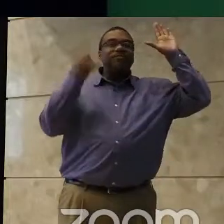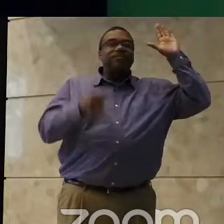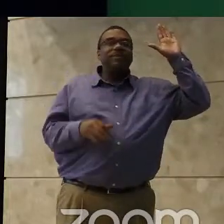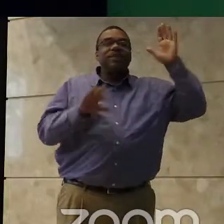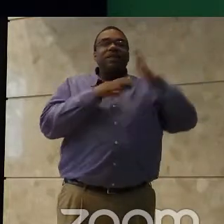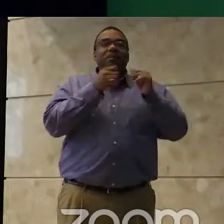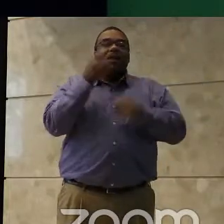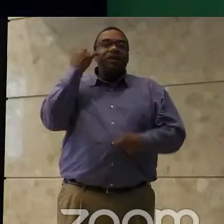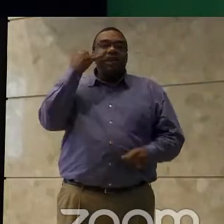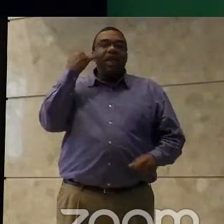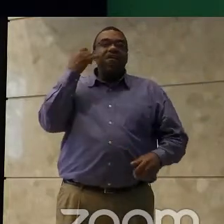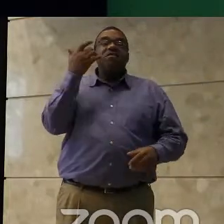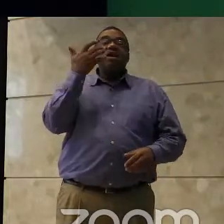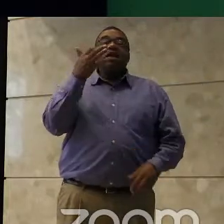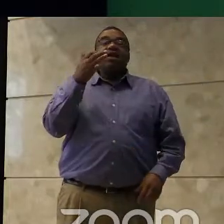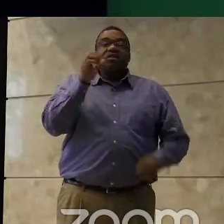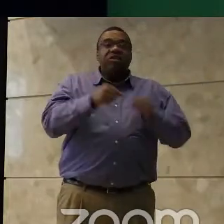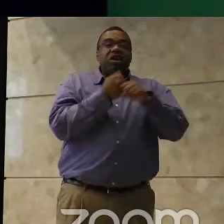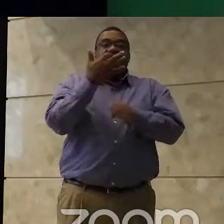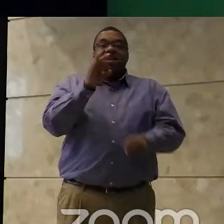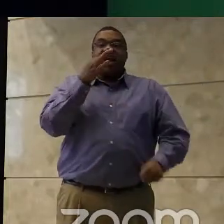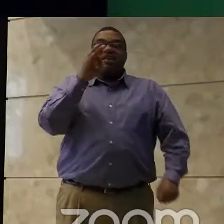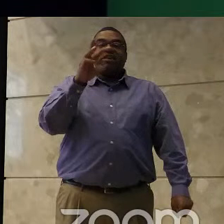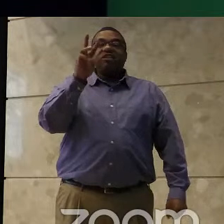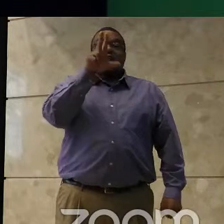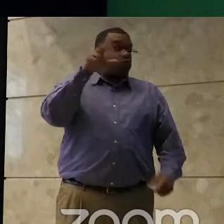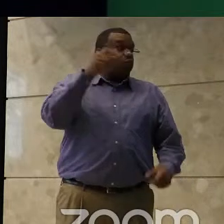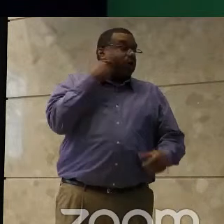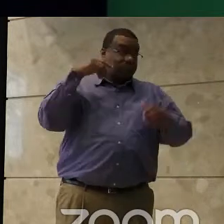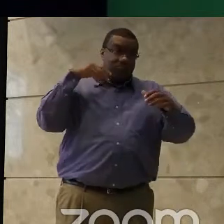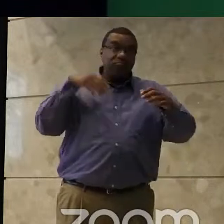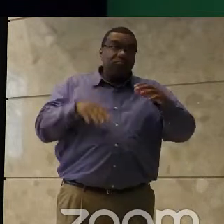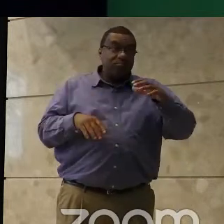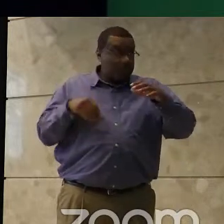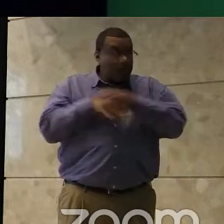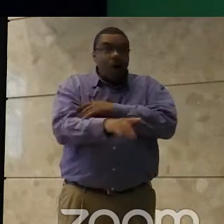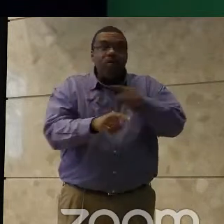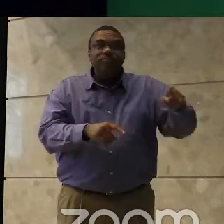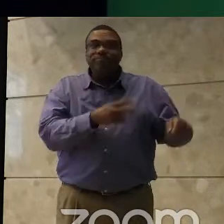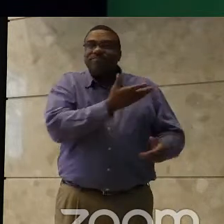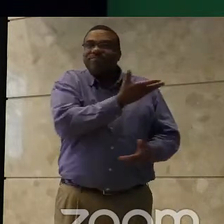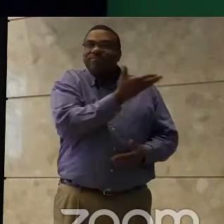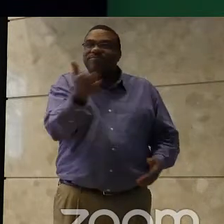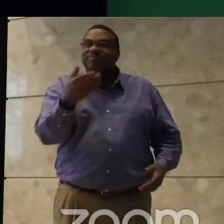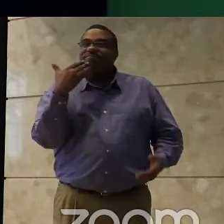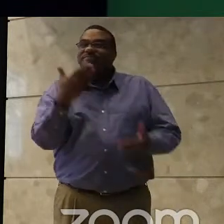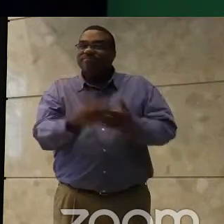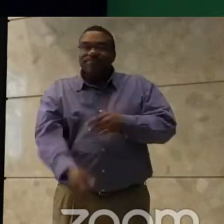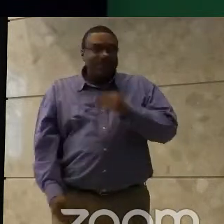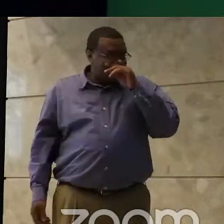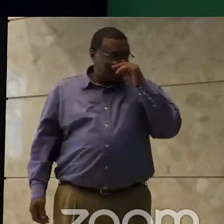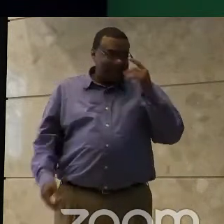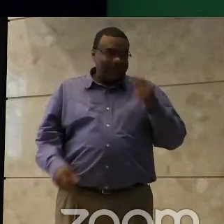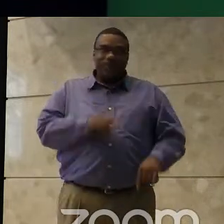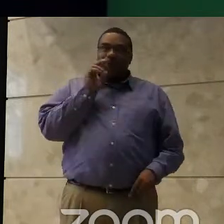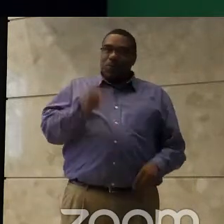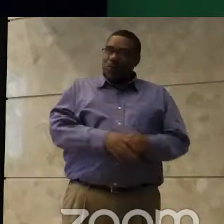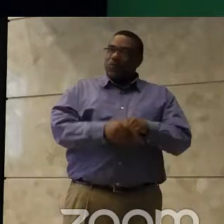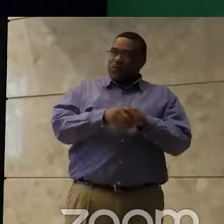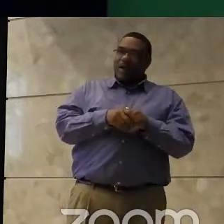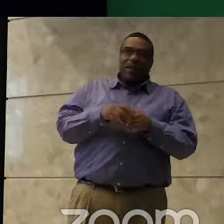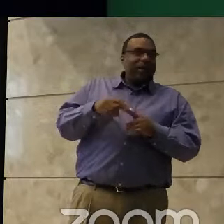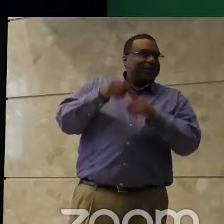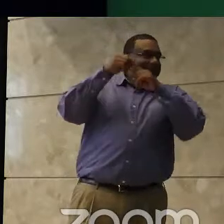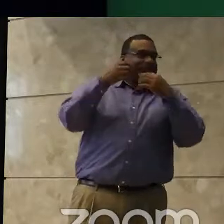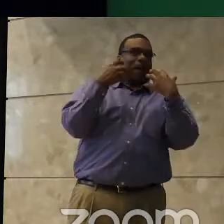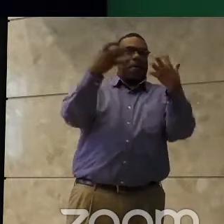world in 1963. Let me see who you are. Oh, you all look good. You really do. You look good. This is very unusual audience. This is an audience